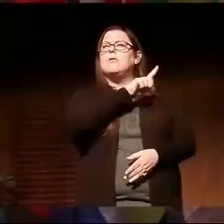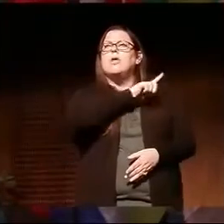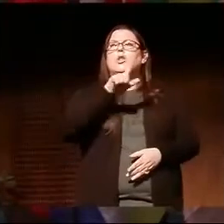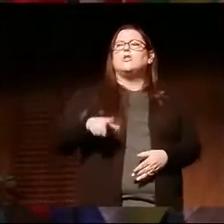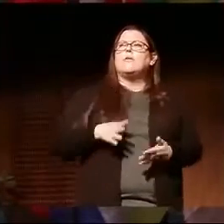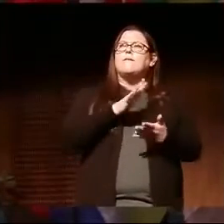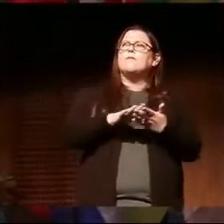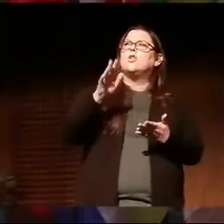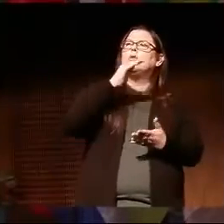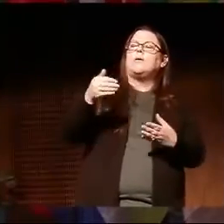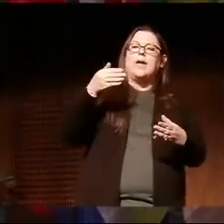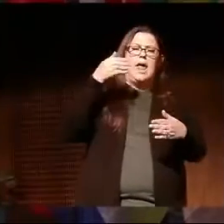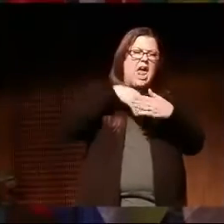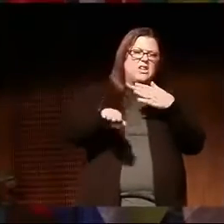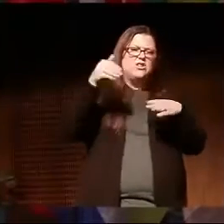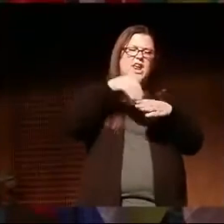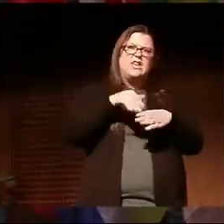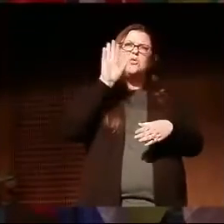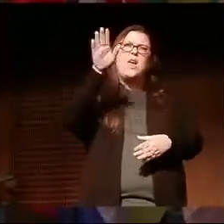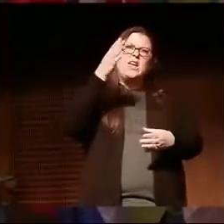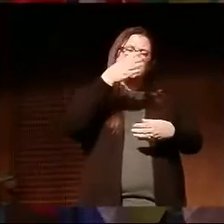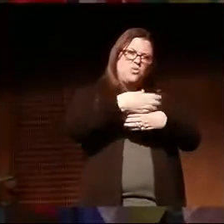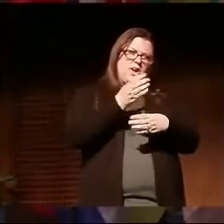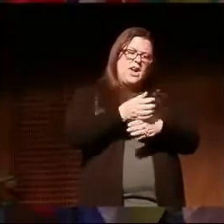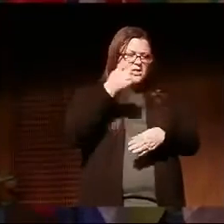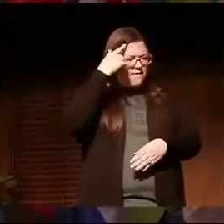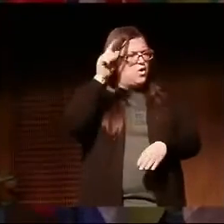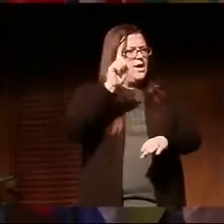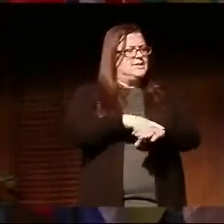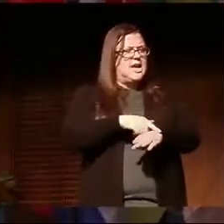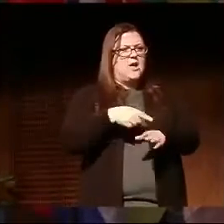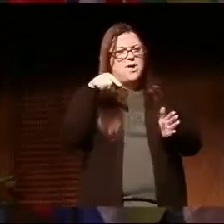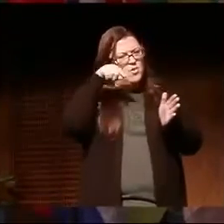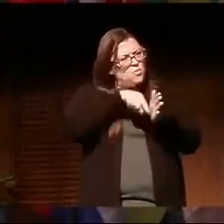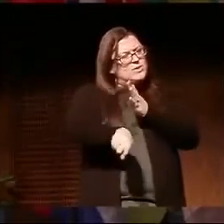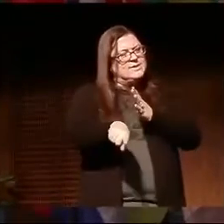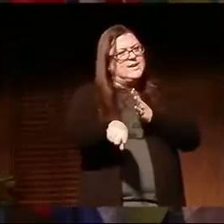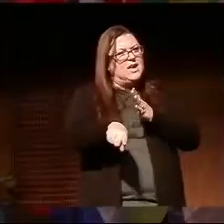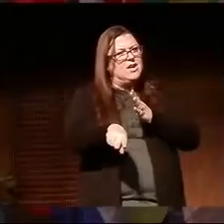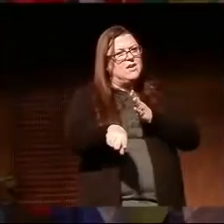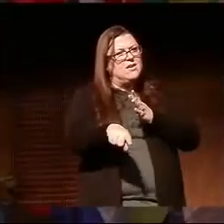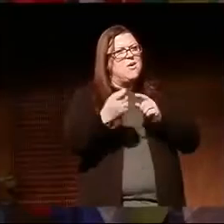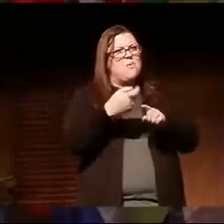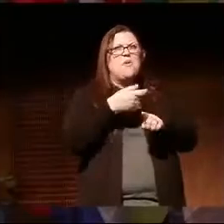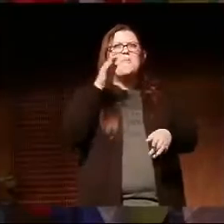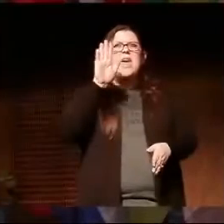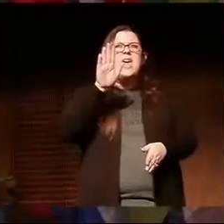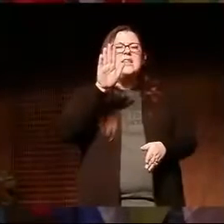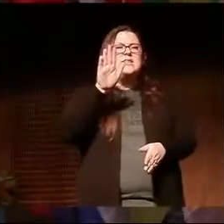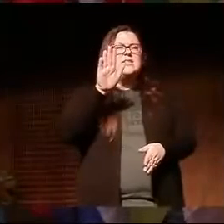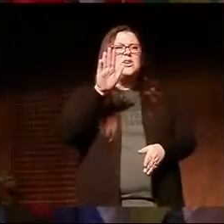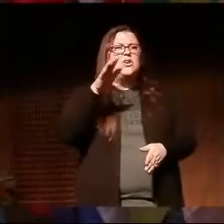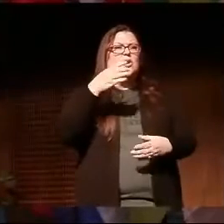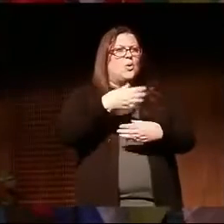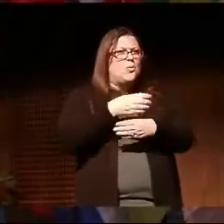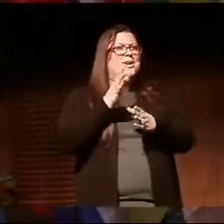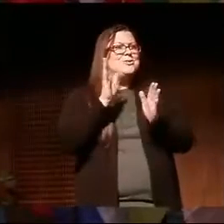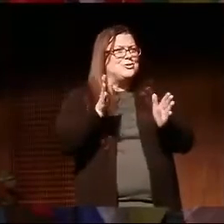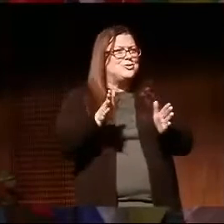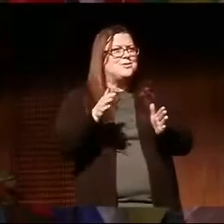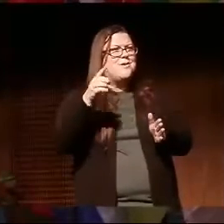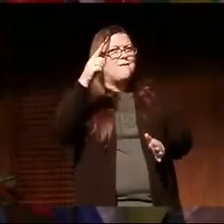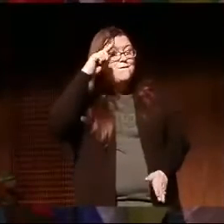entered into his creation for a time and was killed by his creatures for their salvation.